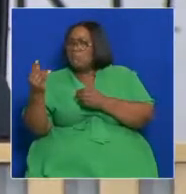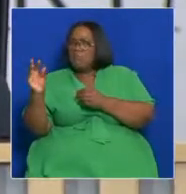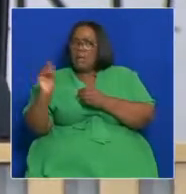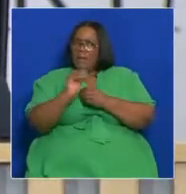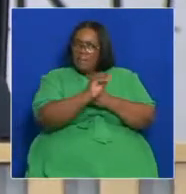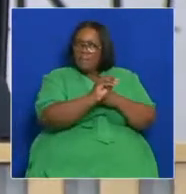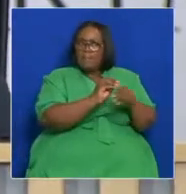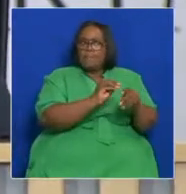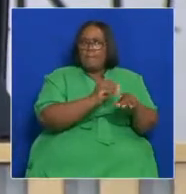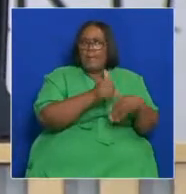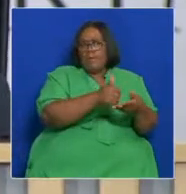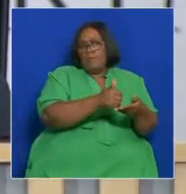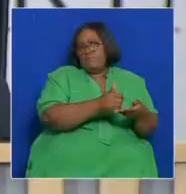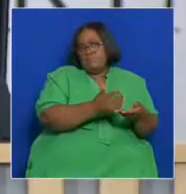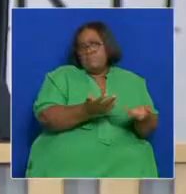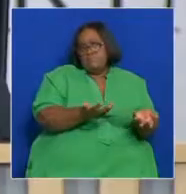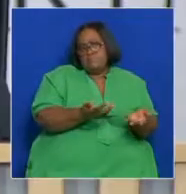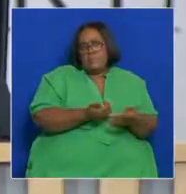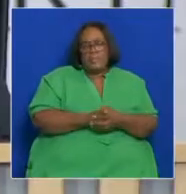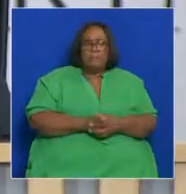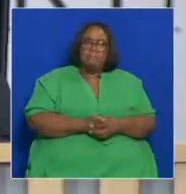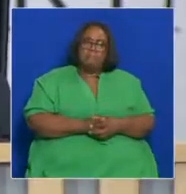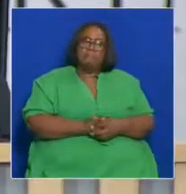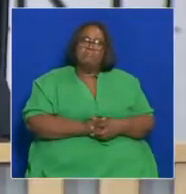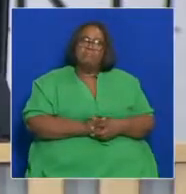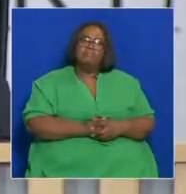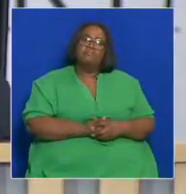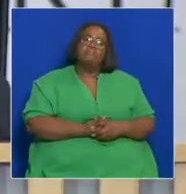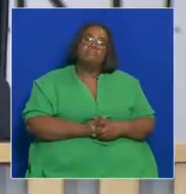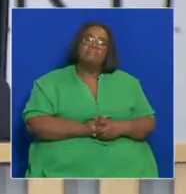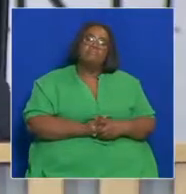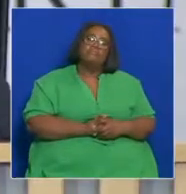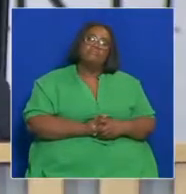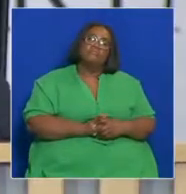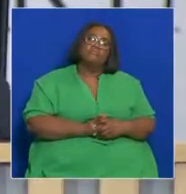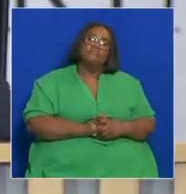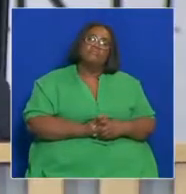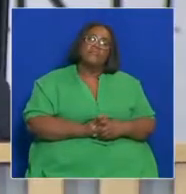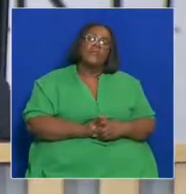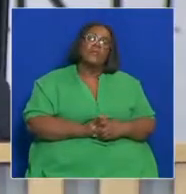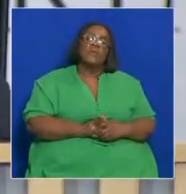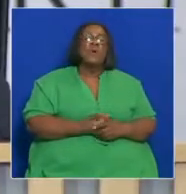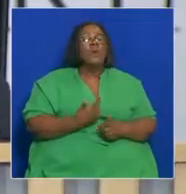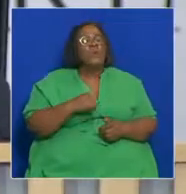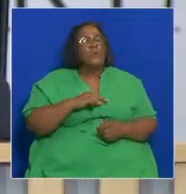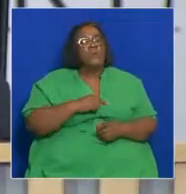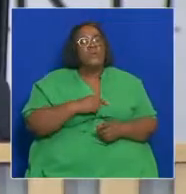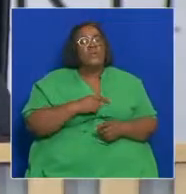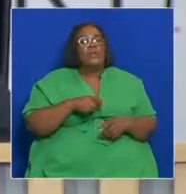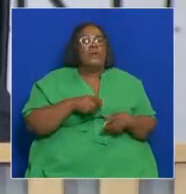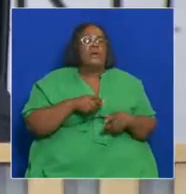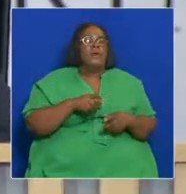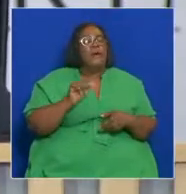whatever tasking that needs to be done on this other matter. So we'll always find ways to ameliorate